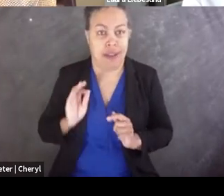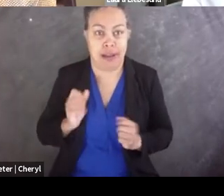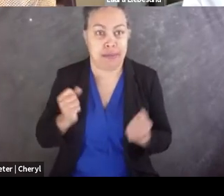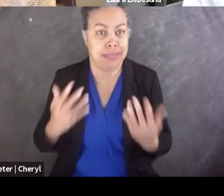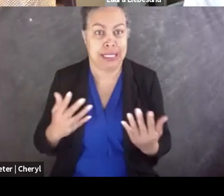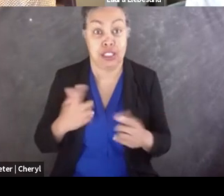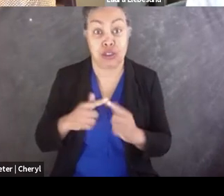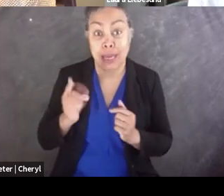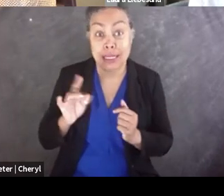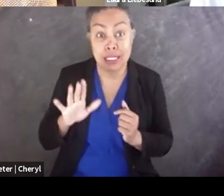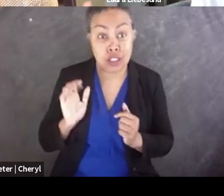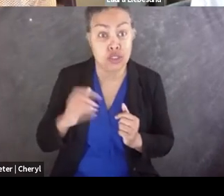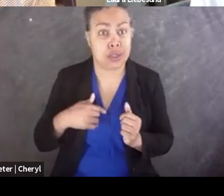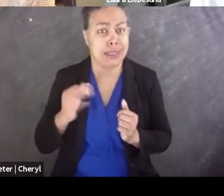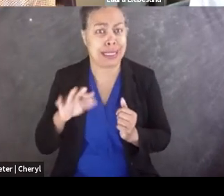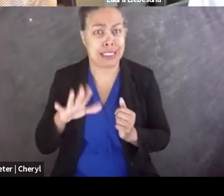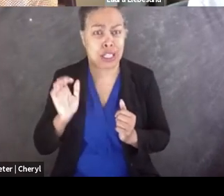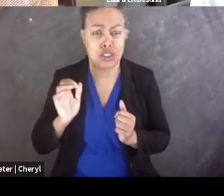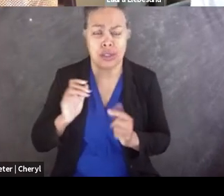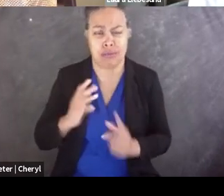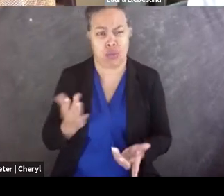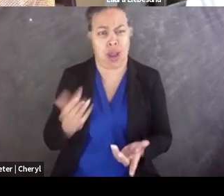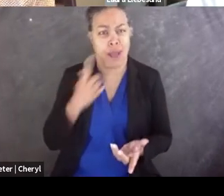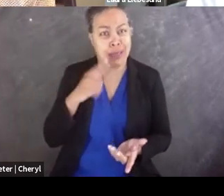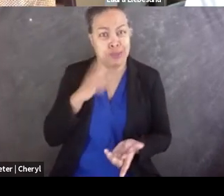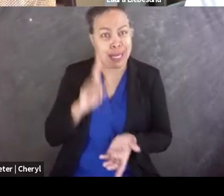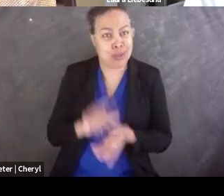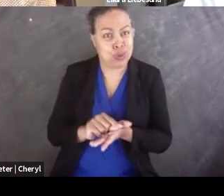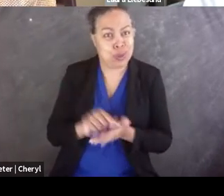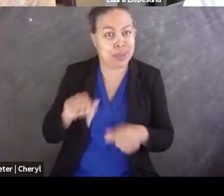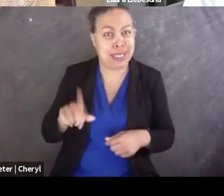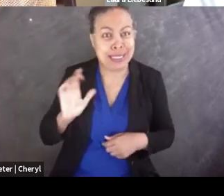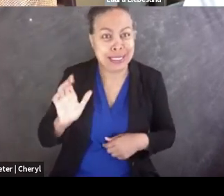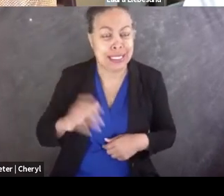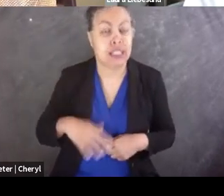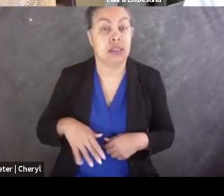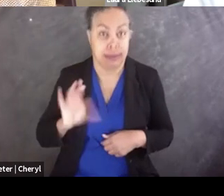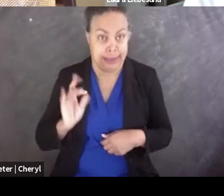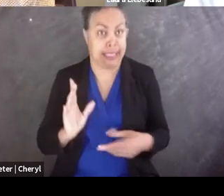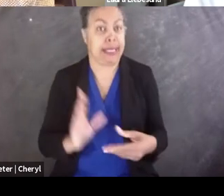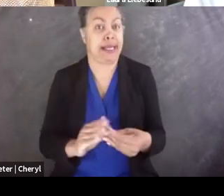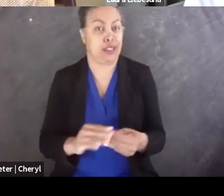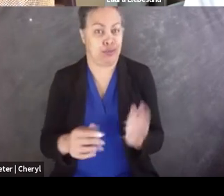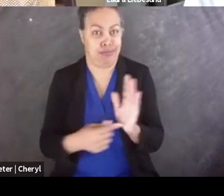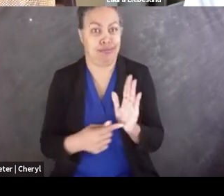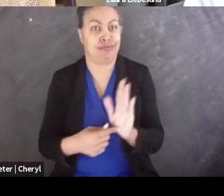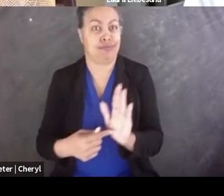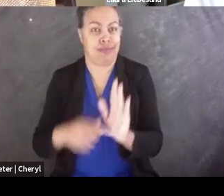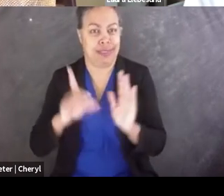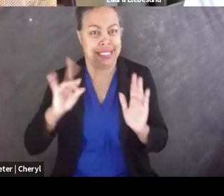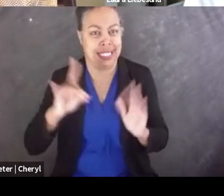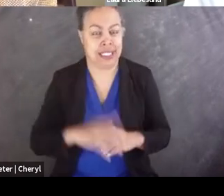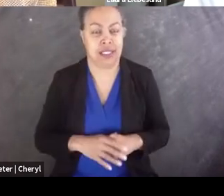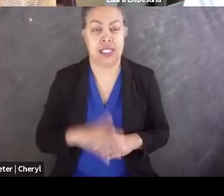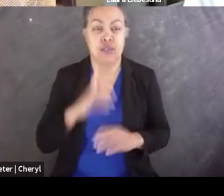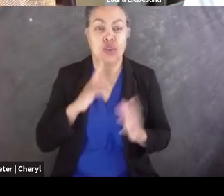1900s. You know, a lot of the Black newspapers in DC and other cities did a great job of telling these stories, like the